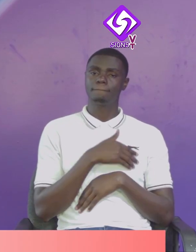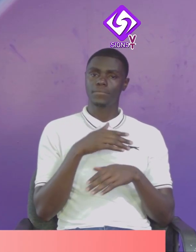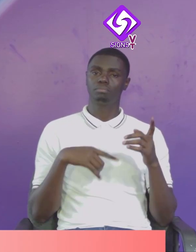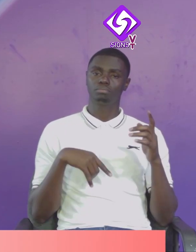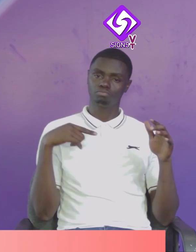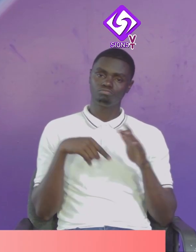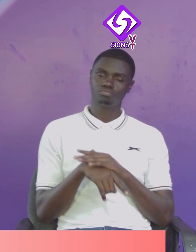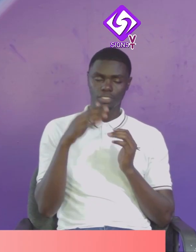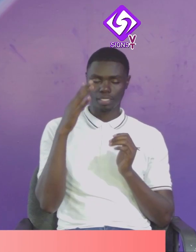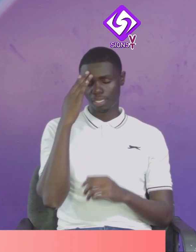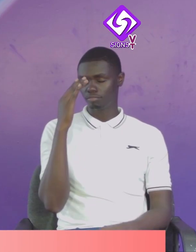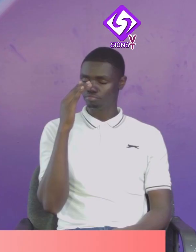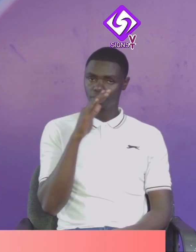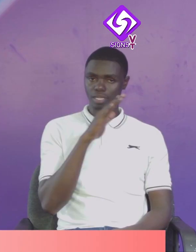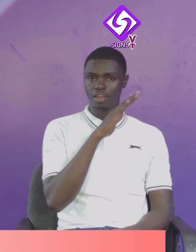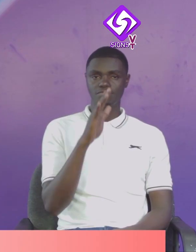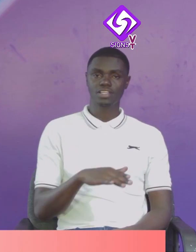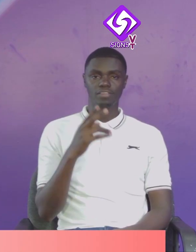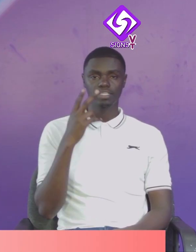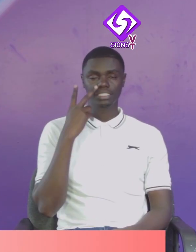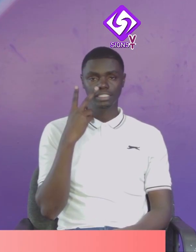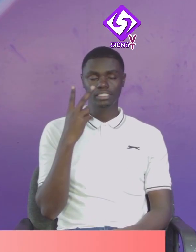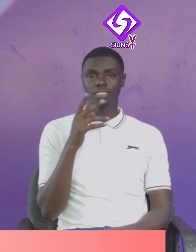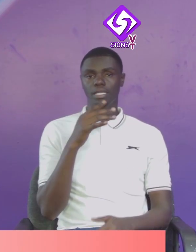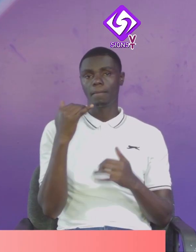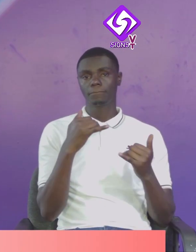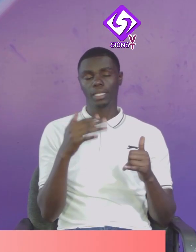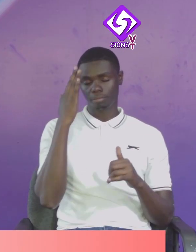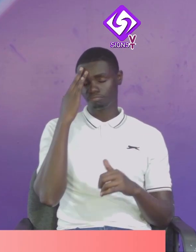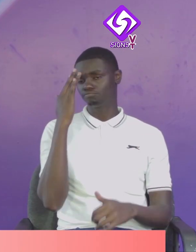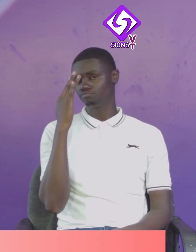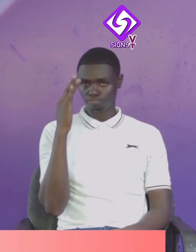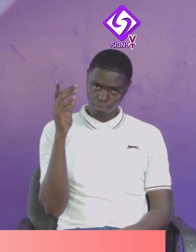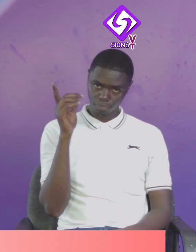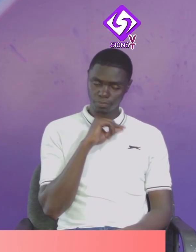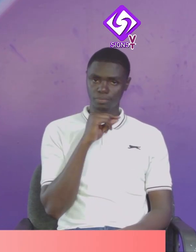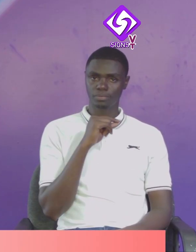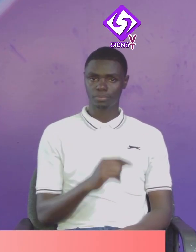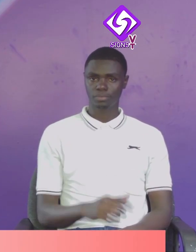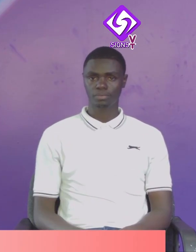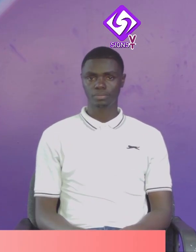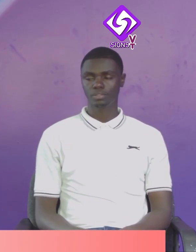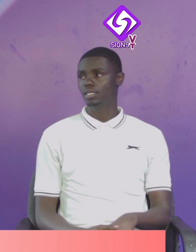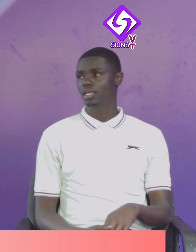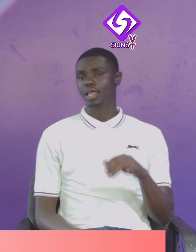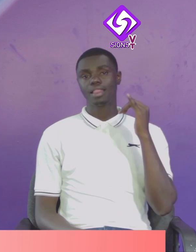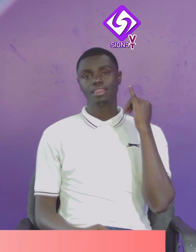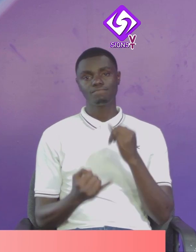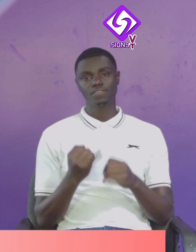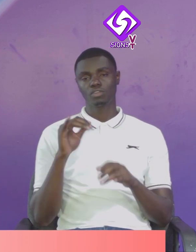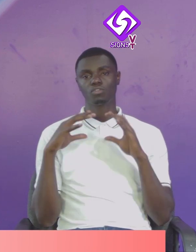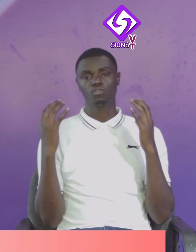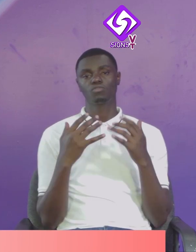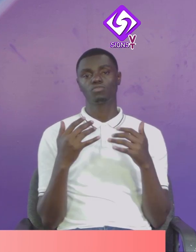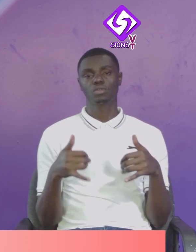an hat-trick. Yeah. We have never seen a player score an hat-trick in the final of the World Cup. Yes.